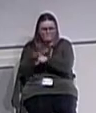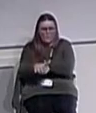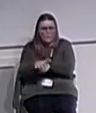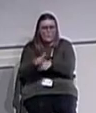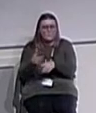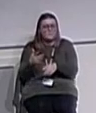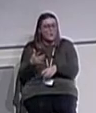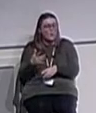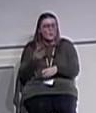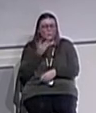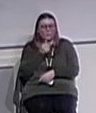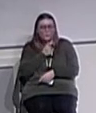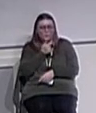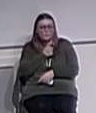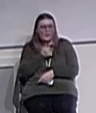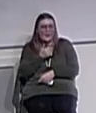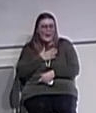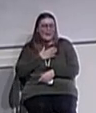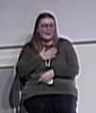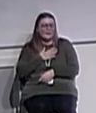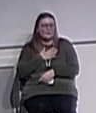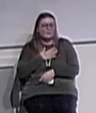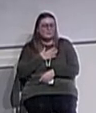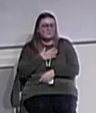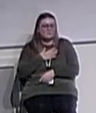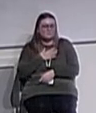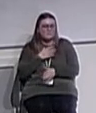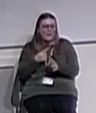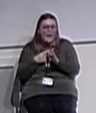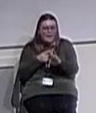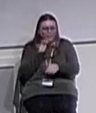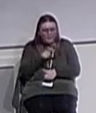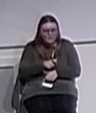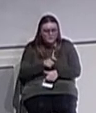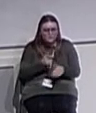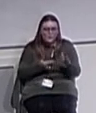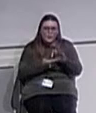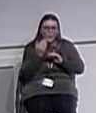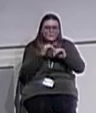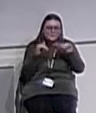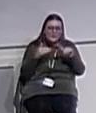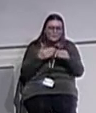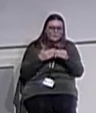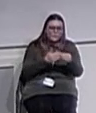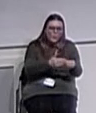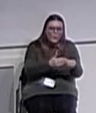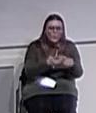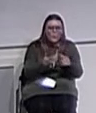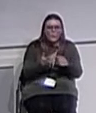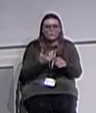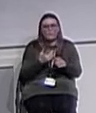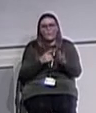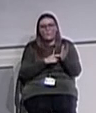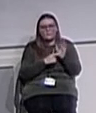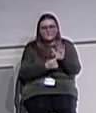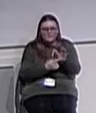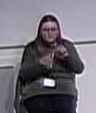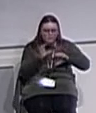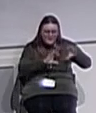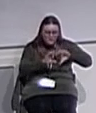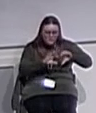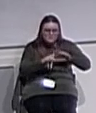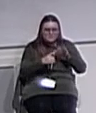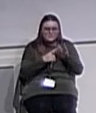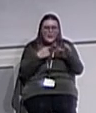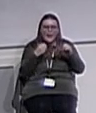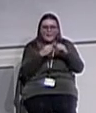they usually quite like it. And then the applicants can go off on a tour. The applicants will also go in the lab and do some demonstrations in our teaching lab. So we'll show you